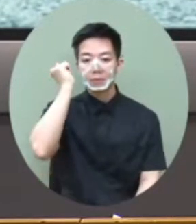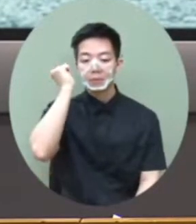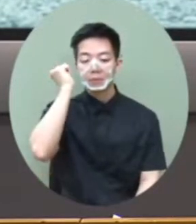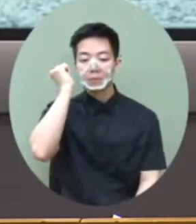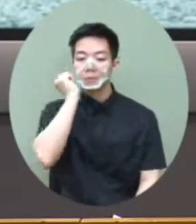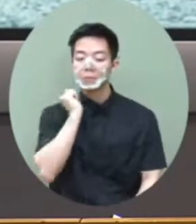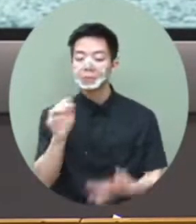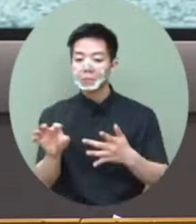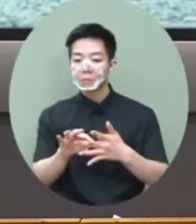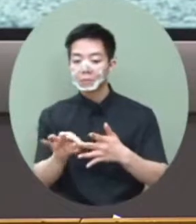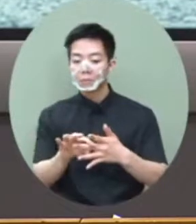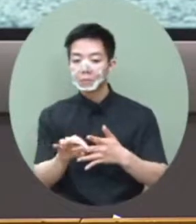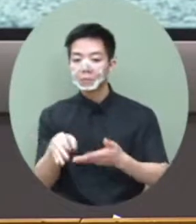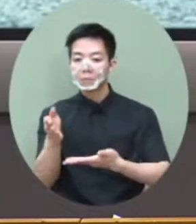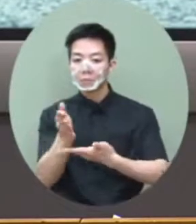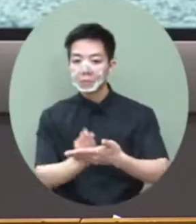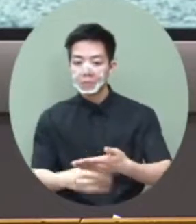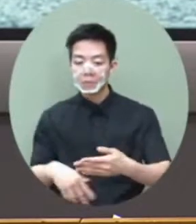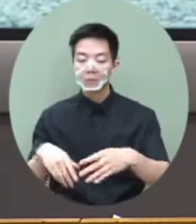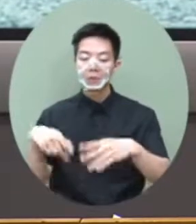homes,